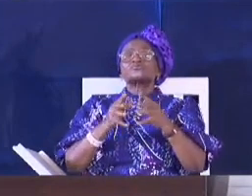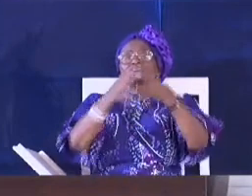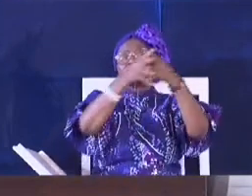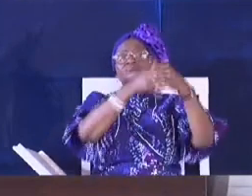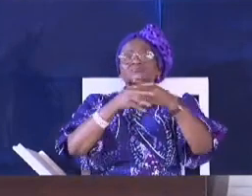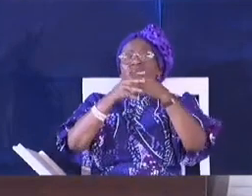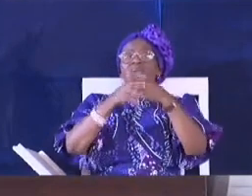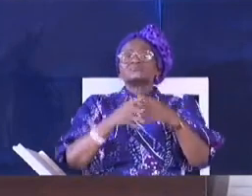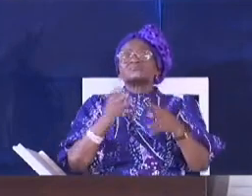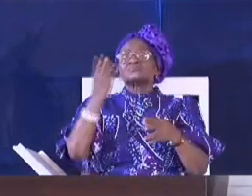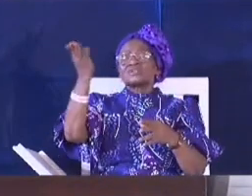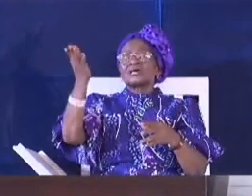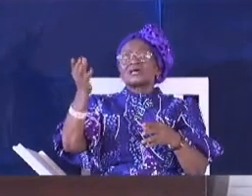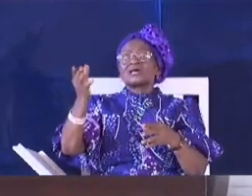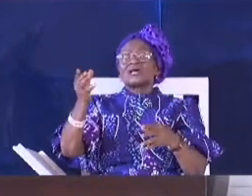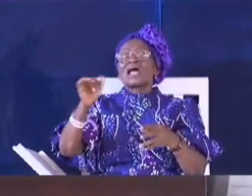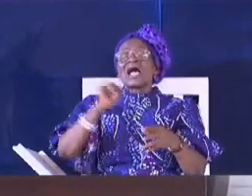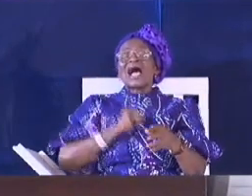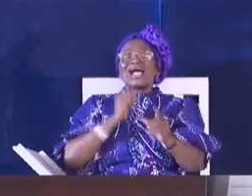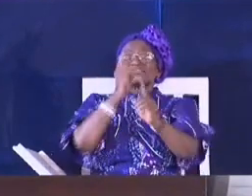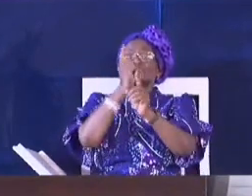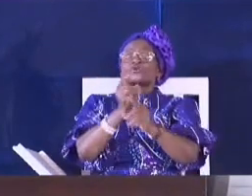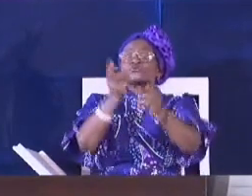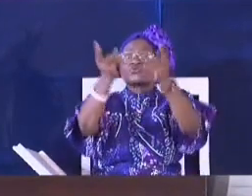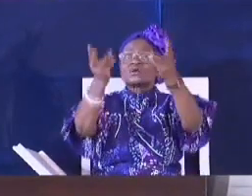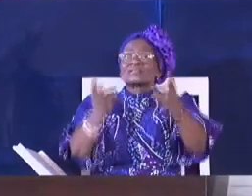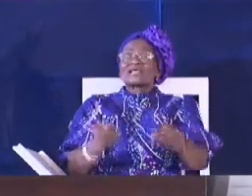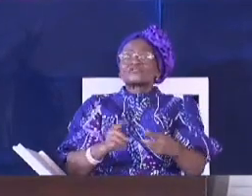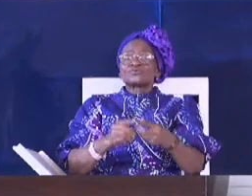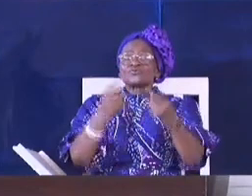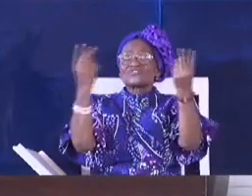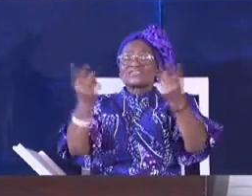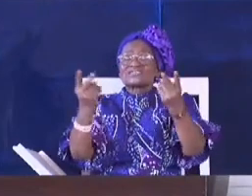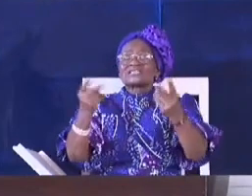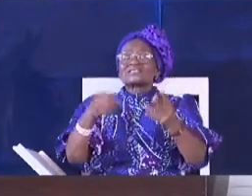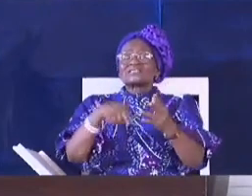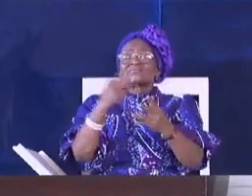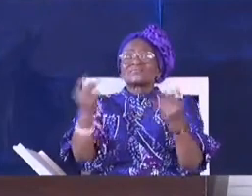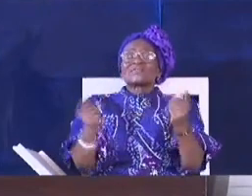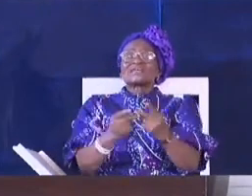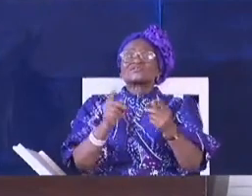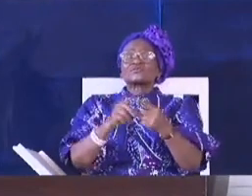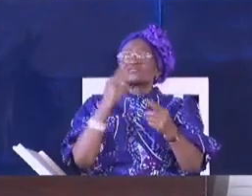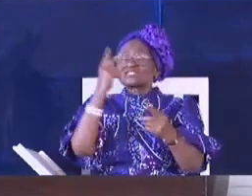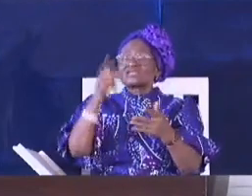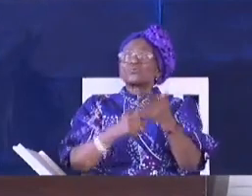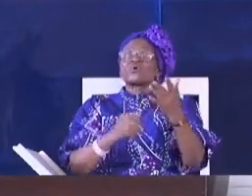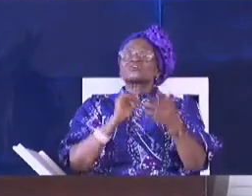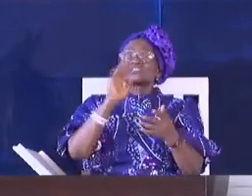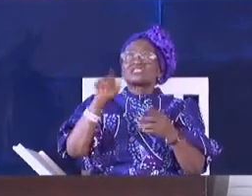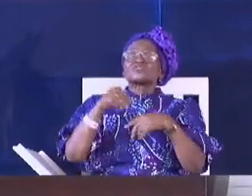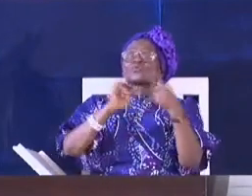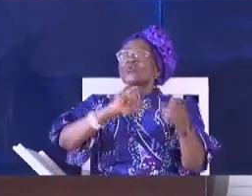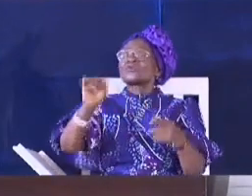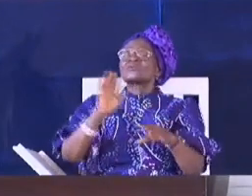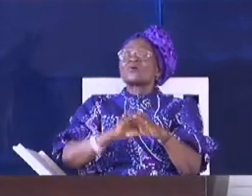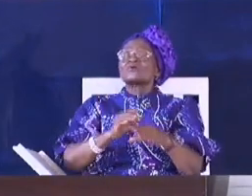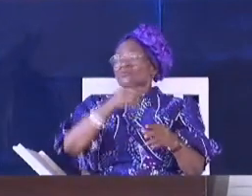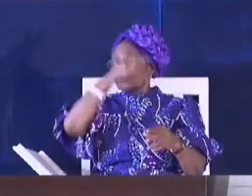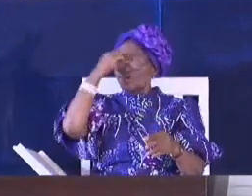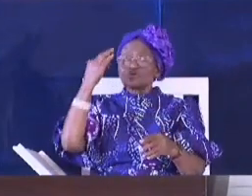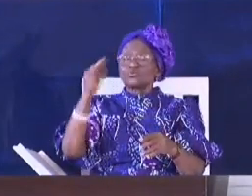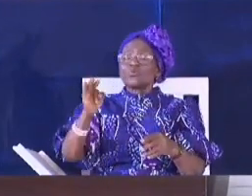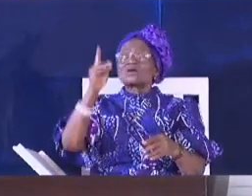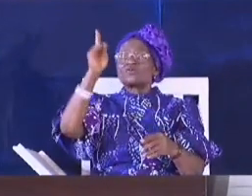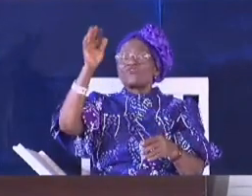And I just wanted to visit the place to see what's going on because one of my children was working there.